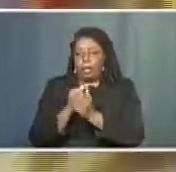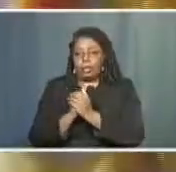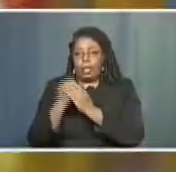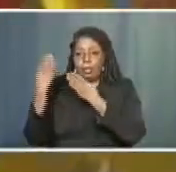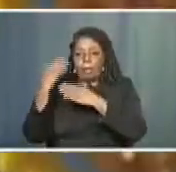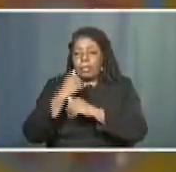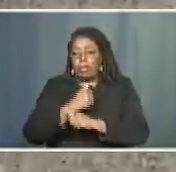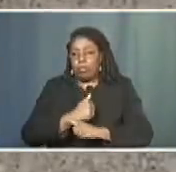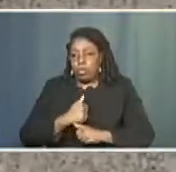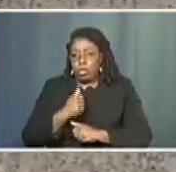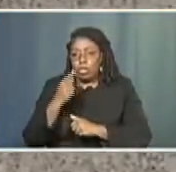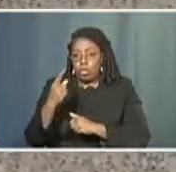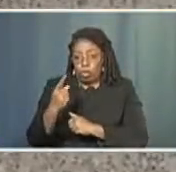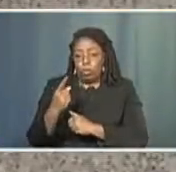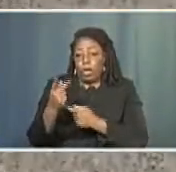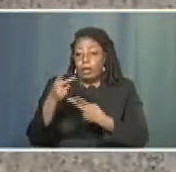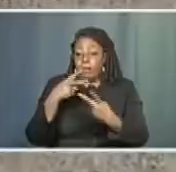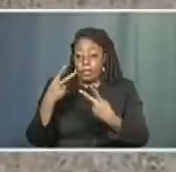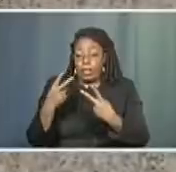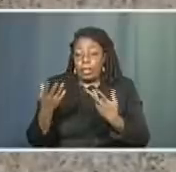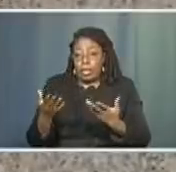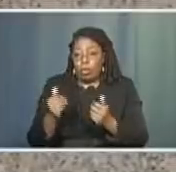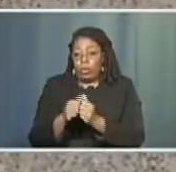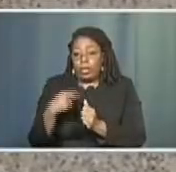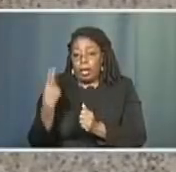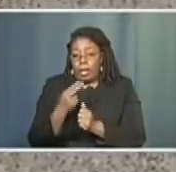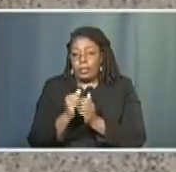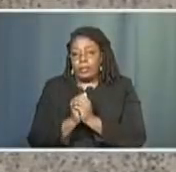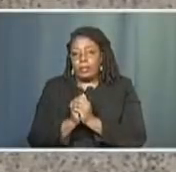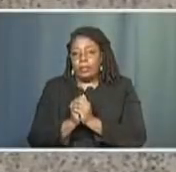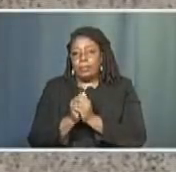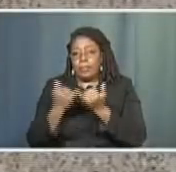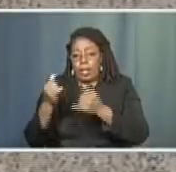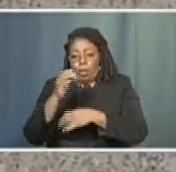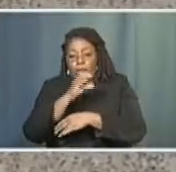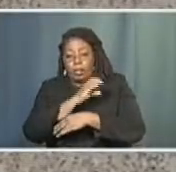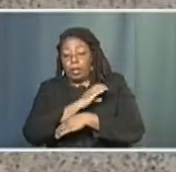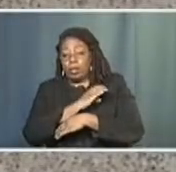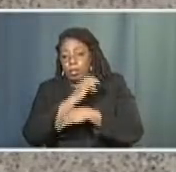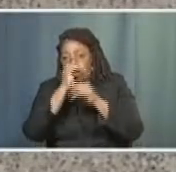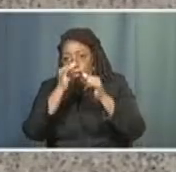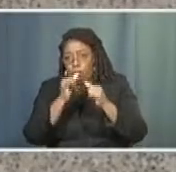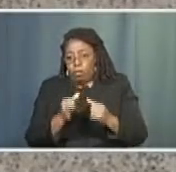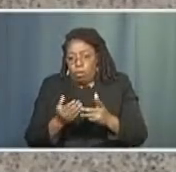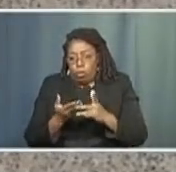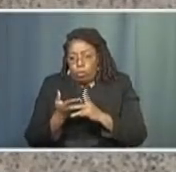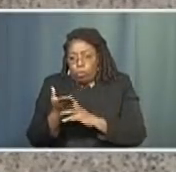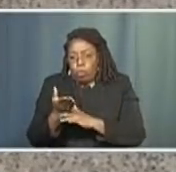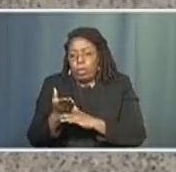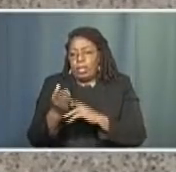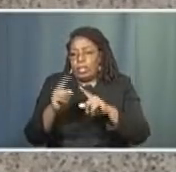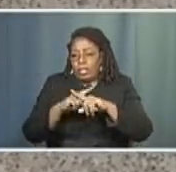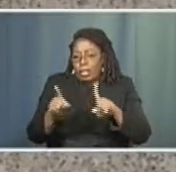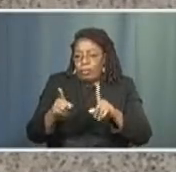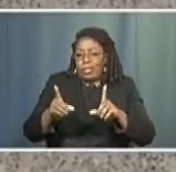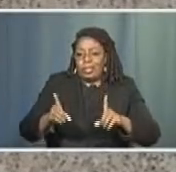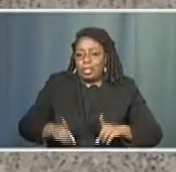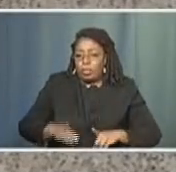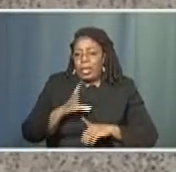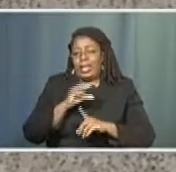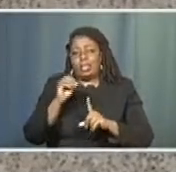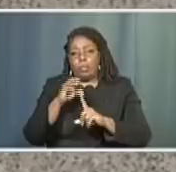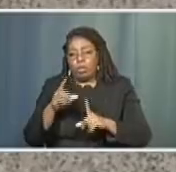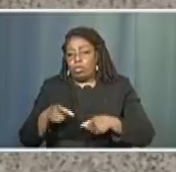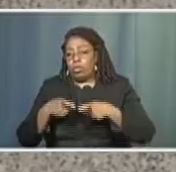here. You know, the molding of the character of individuals through these various disciplines, the exposure that you give our